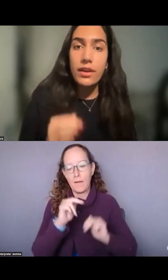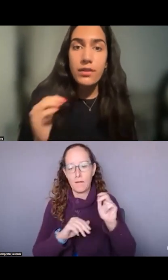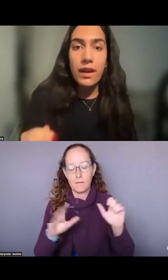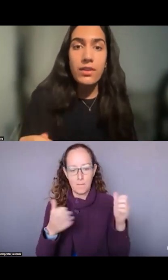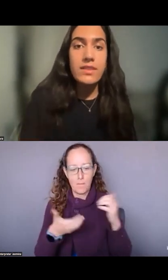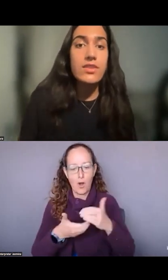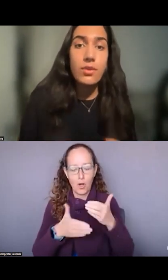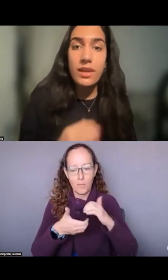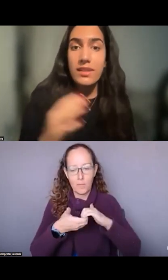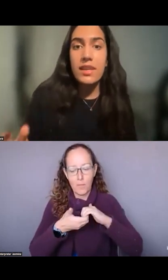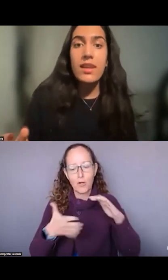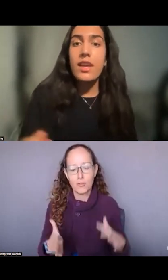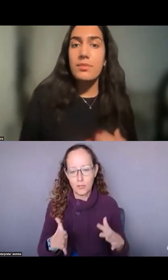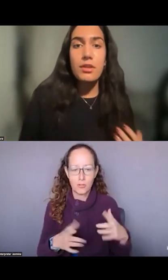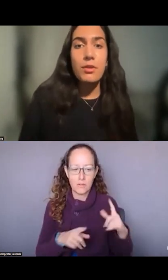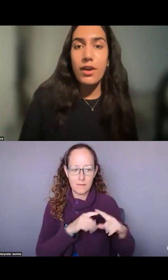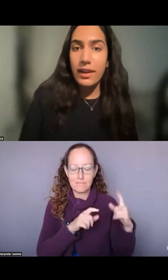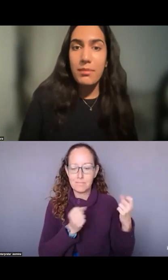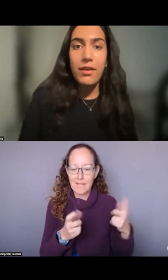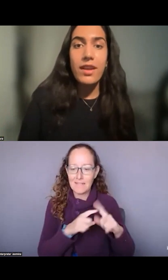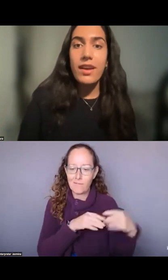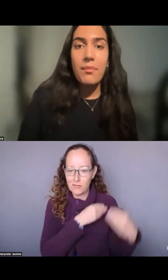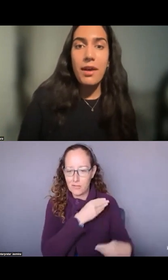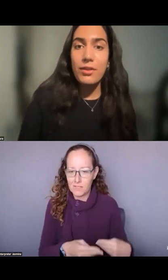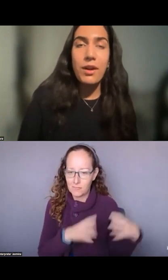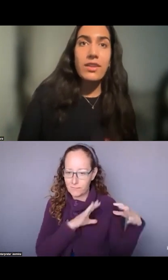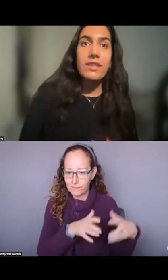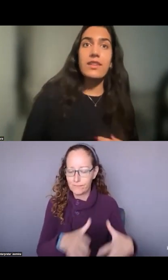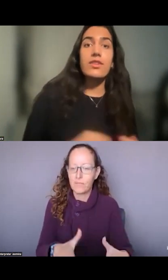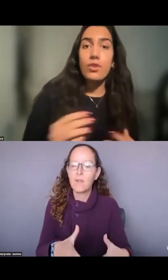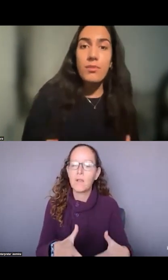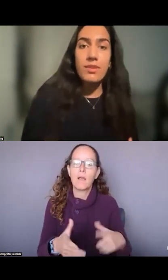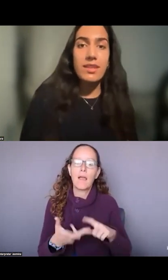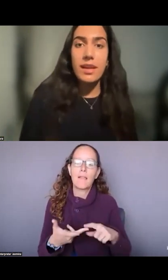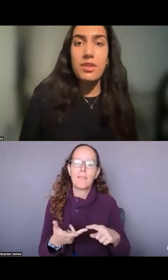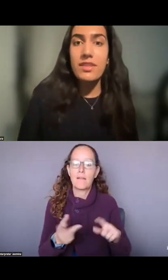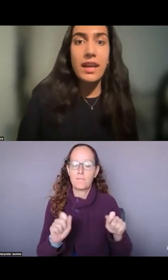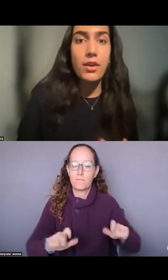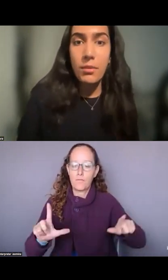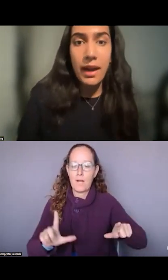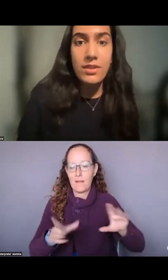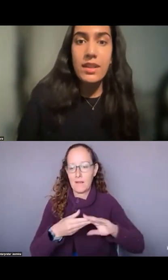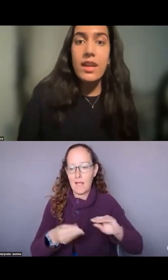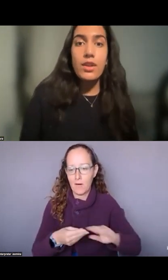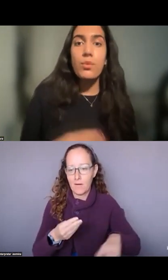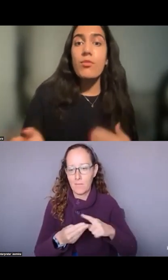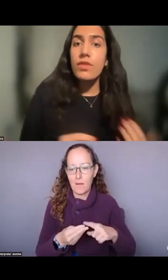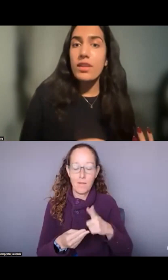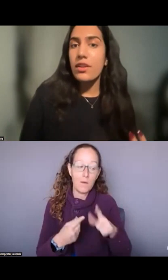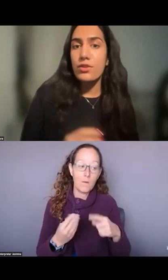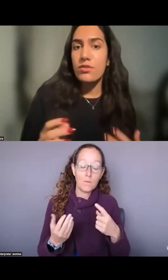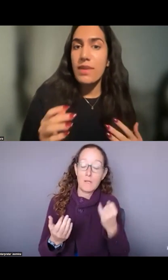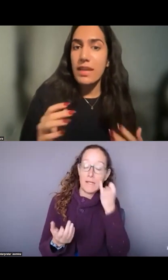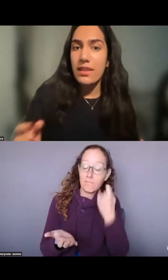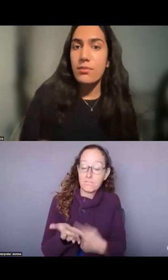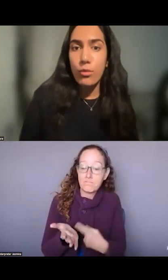the narrative around this. It's so easy, especially when we're talking about health and wellness. There are so many misconceptions that go around, and we've moved the